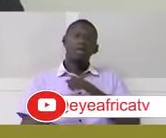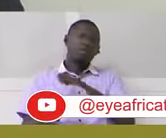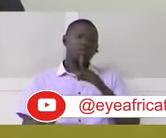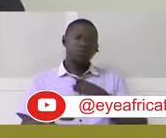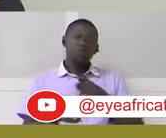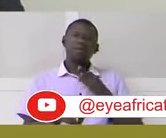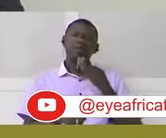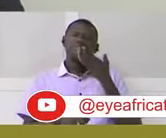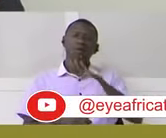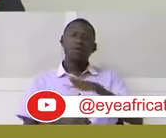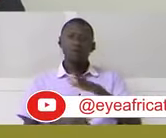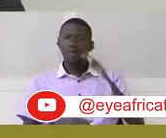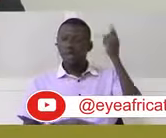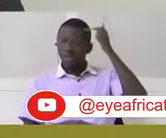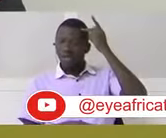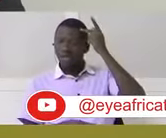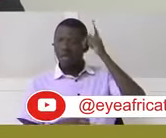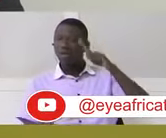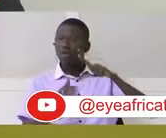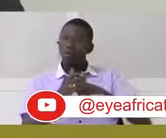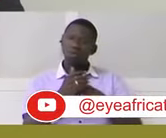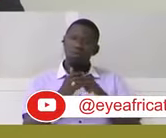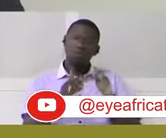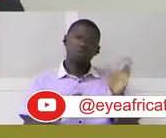ones you've mentioned anyway.